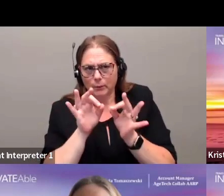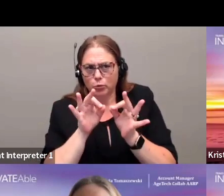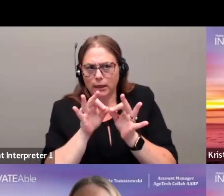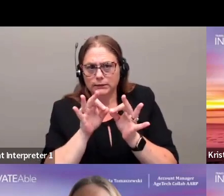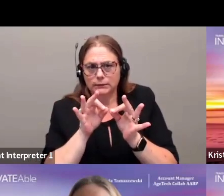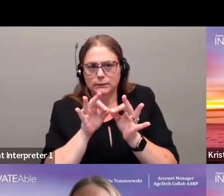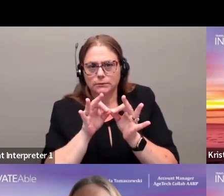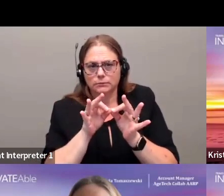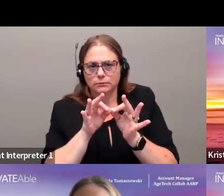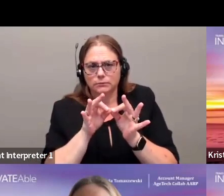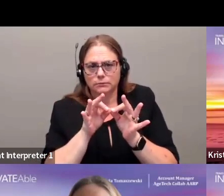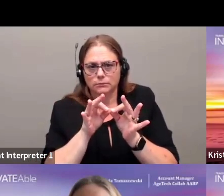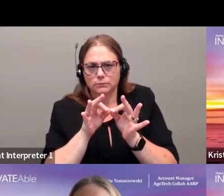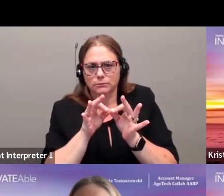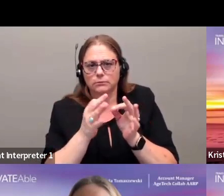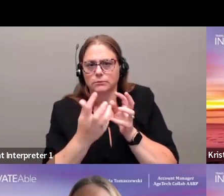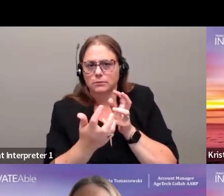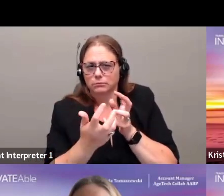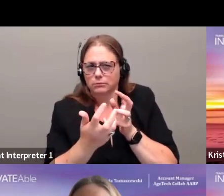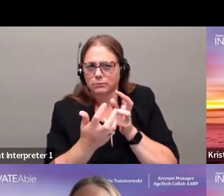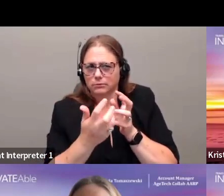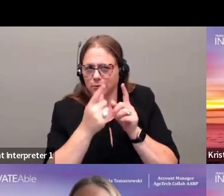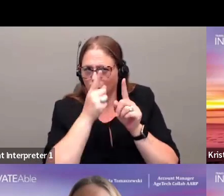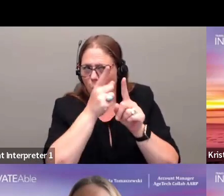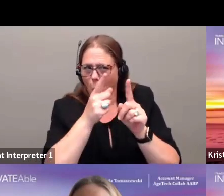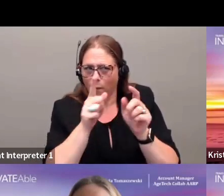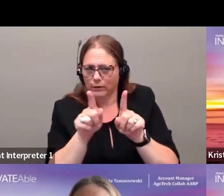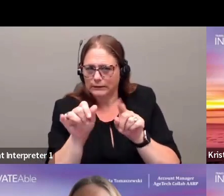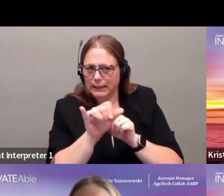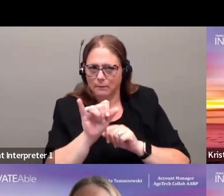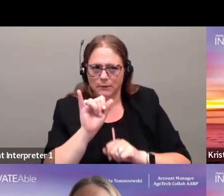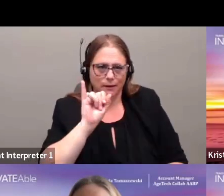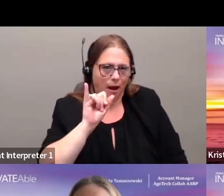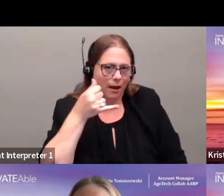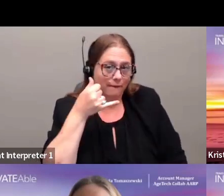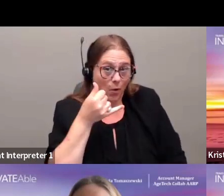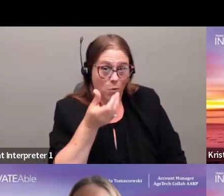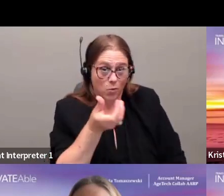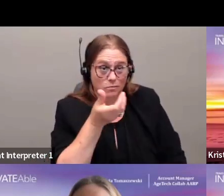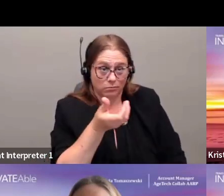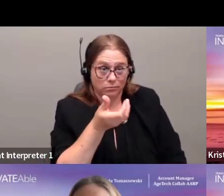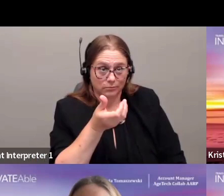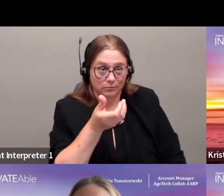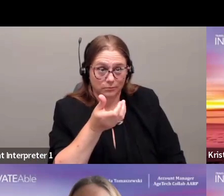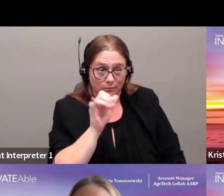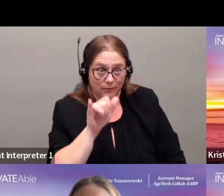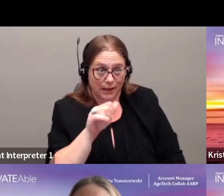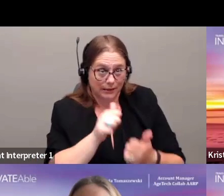geared to the same price as an iPhone. Is that correct? Is that how you came up with that price point?